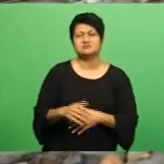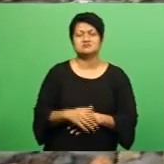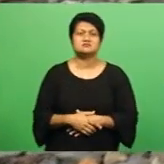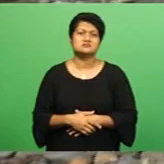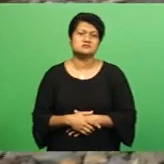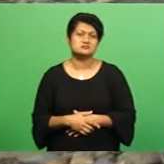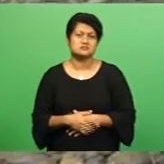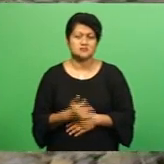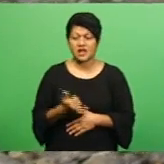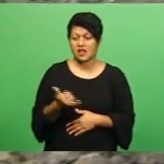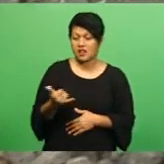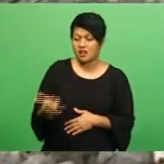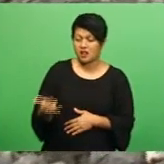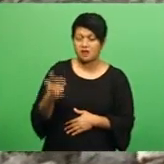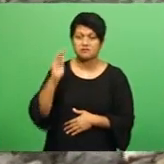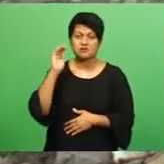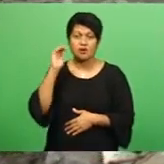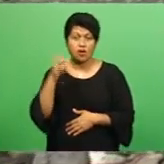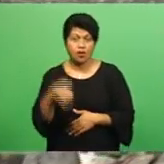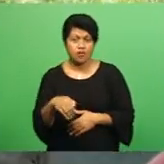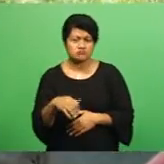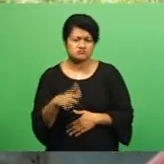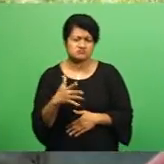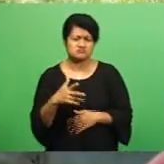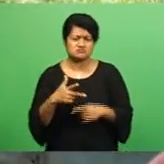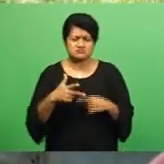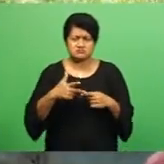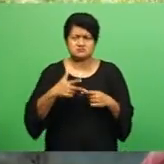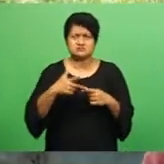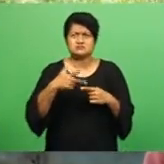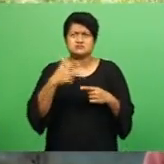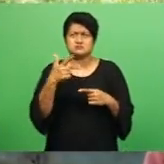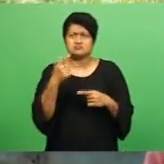He left almost 8.